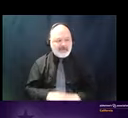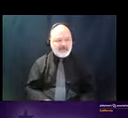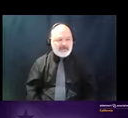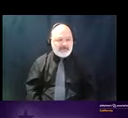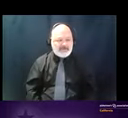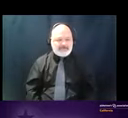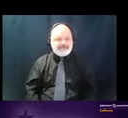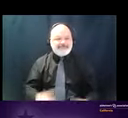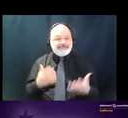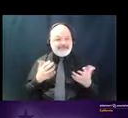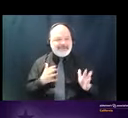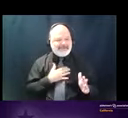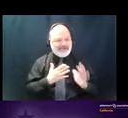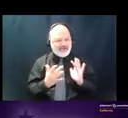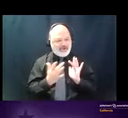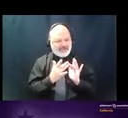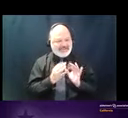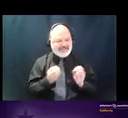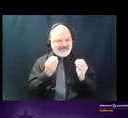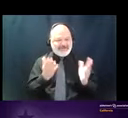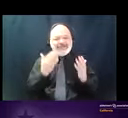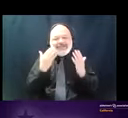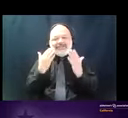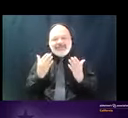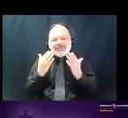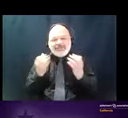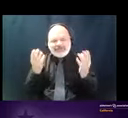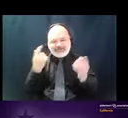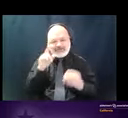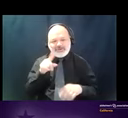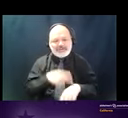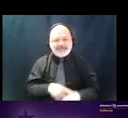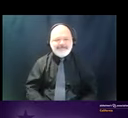Okay, here we go. Here's my contact information. Thank you so much for your time.